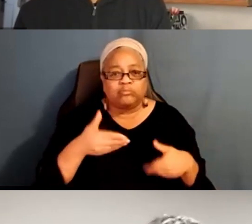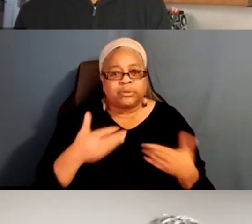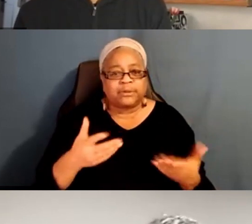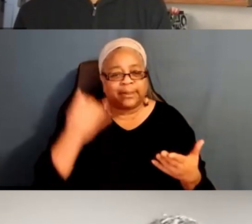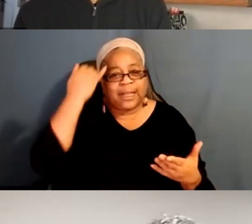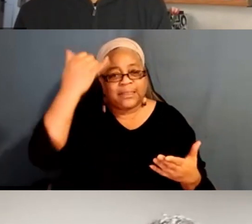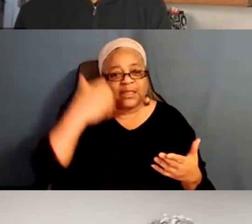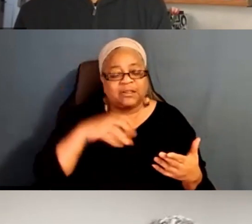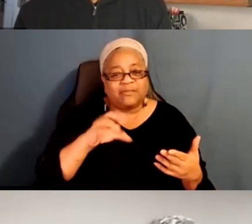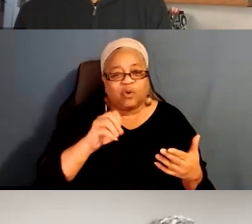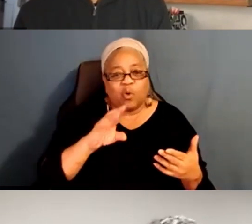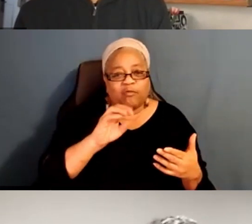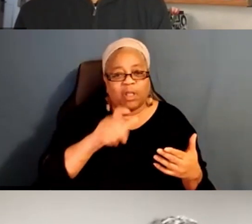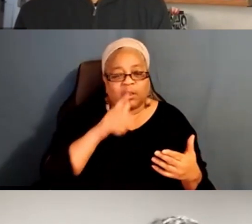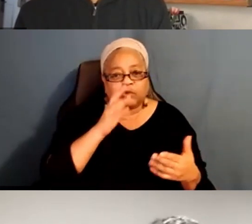of visual